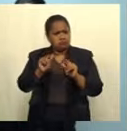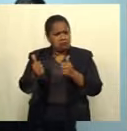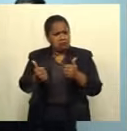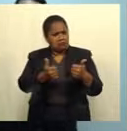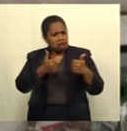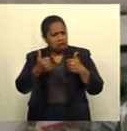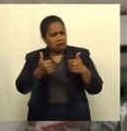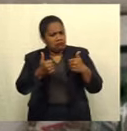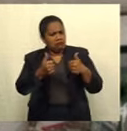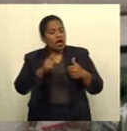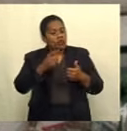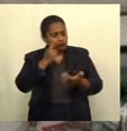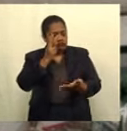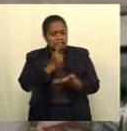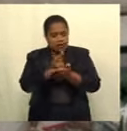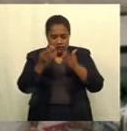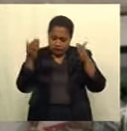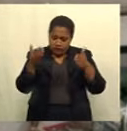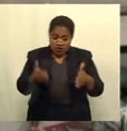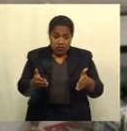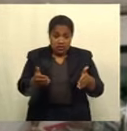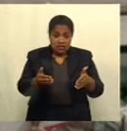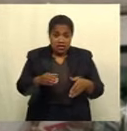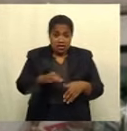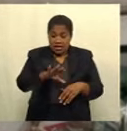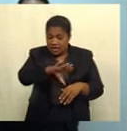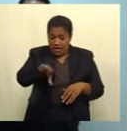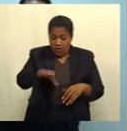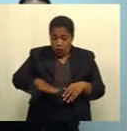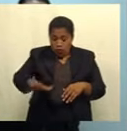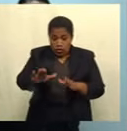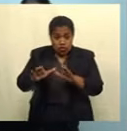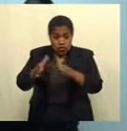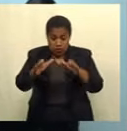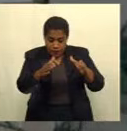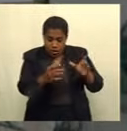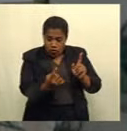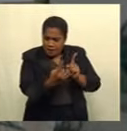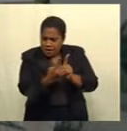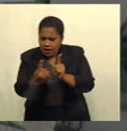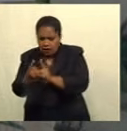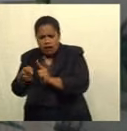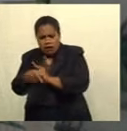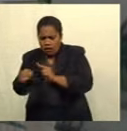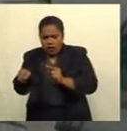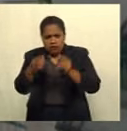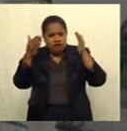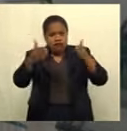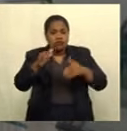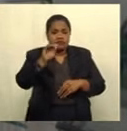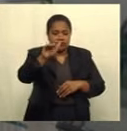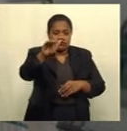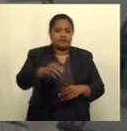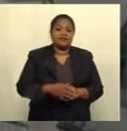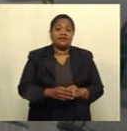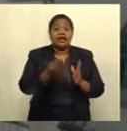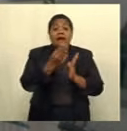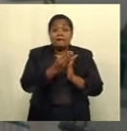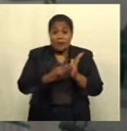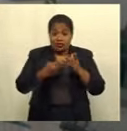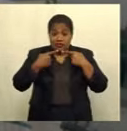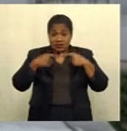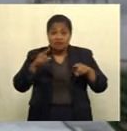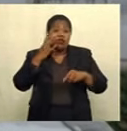that's really the focus. In fact, every single group that we have met are focused on the future. The budget announcement is scheduled for